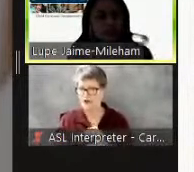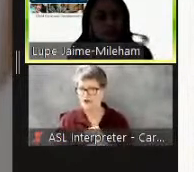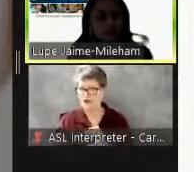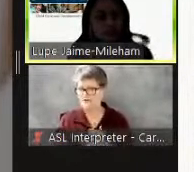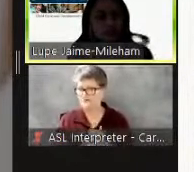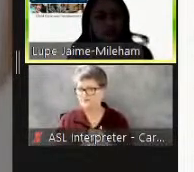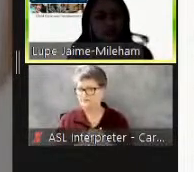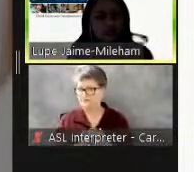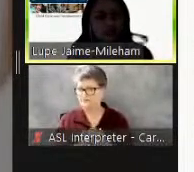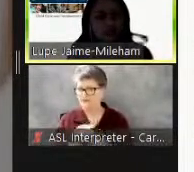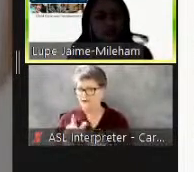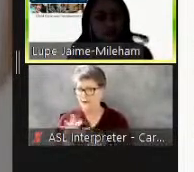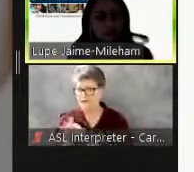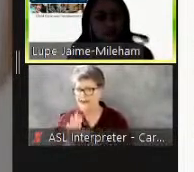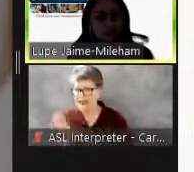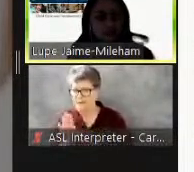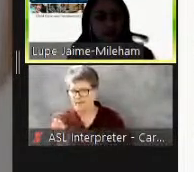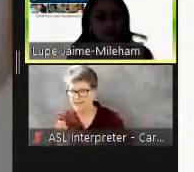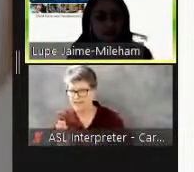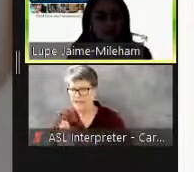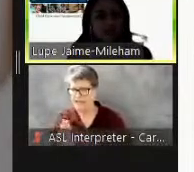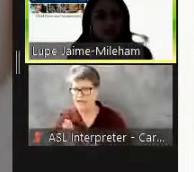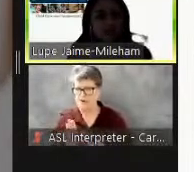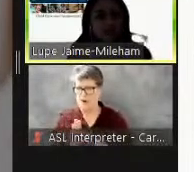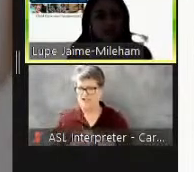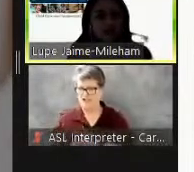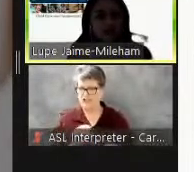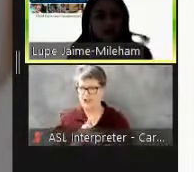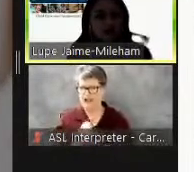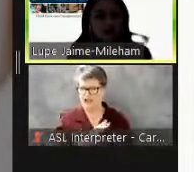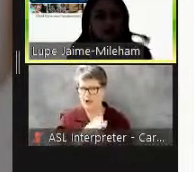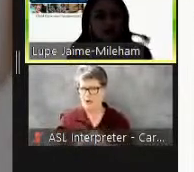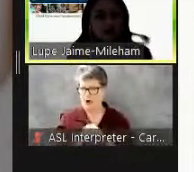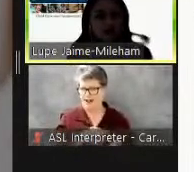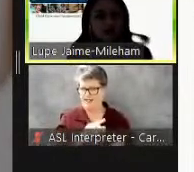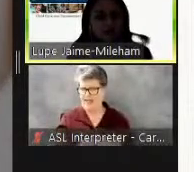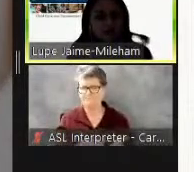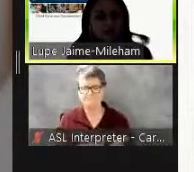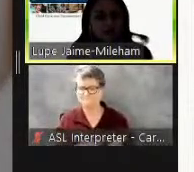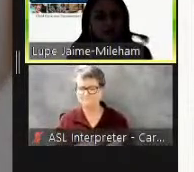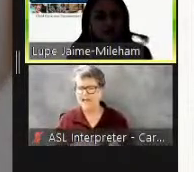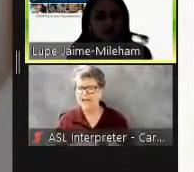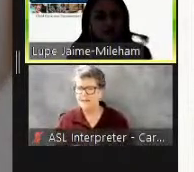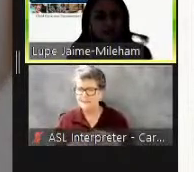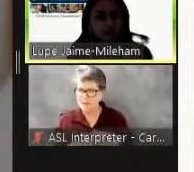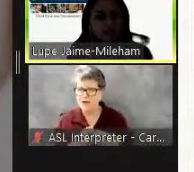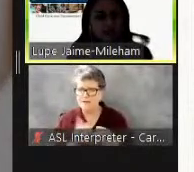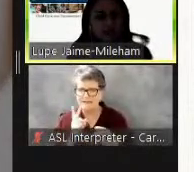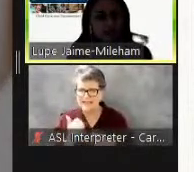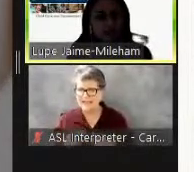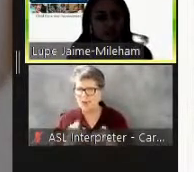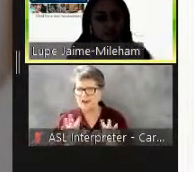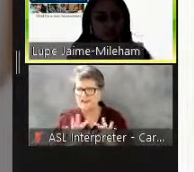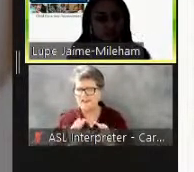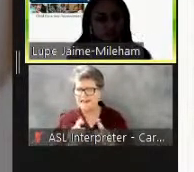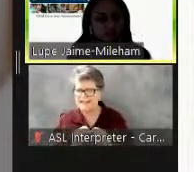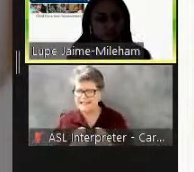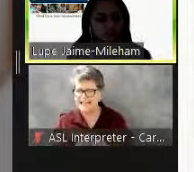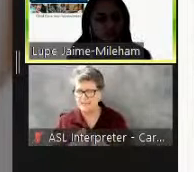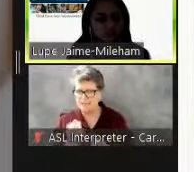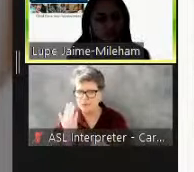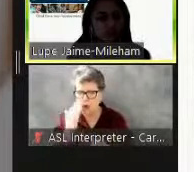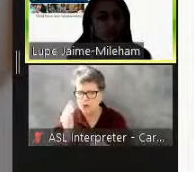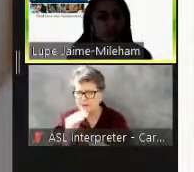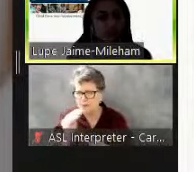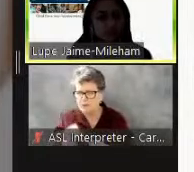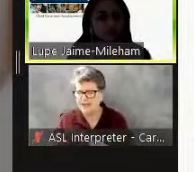take back and provide an update for that. But let me pause and see if anyone from the team knows that percentage.